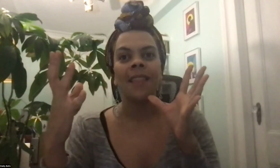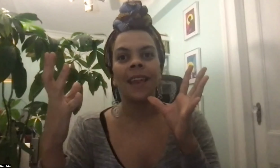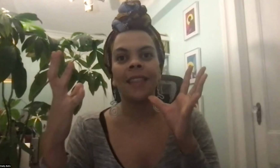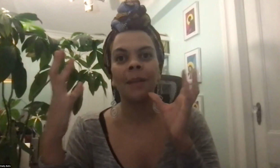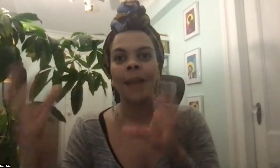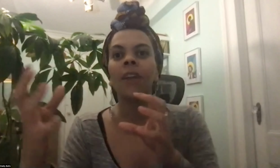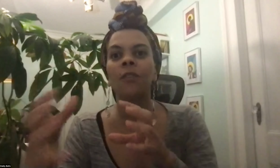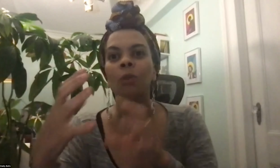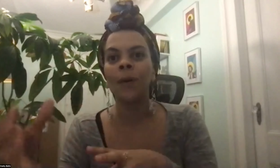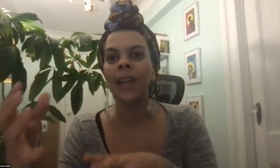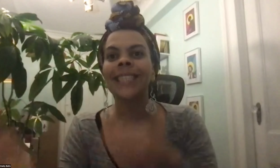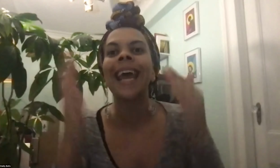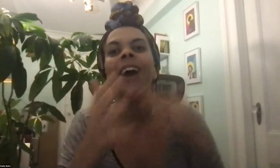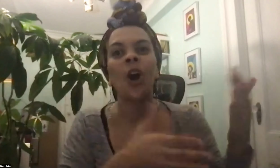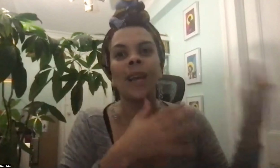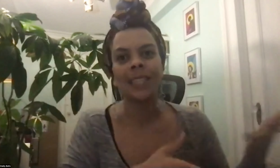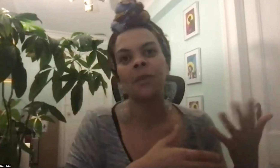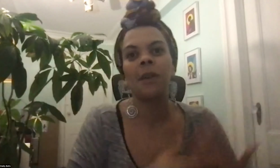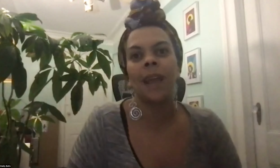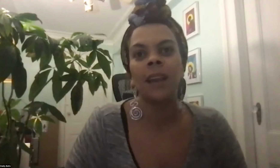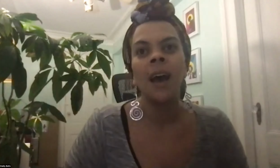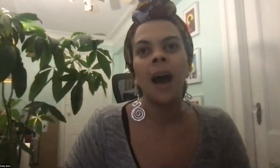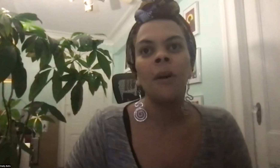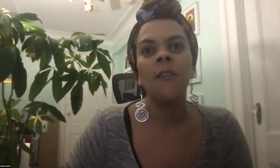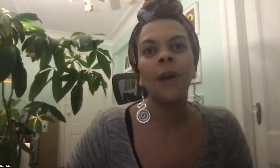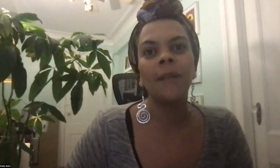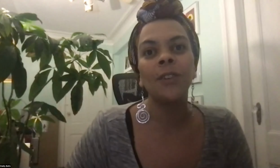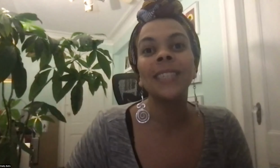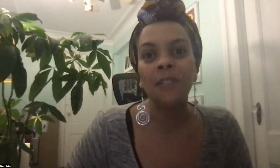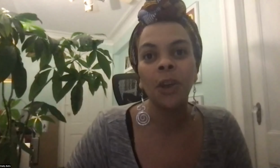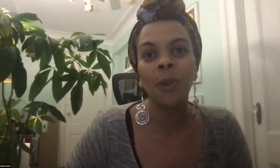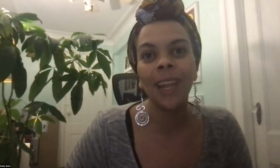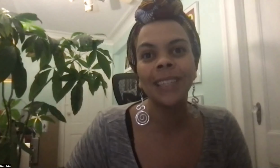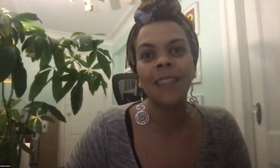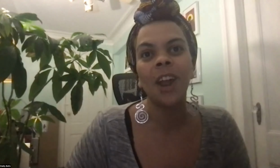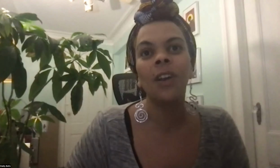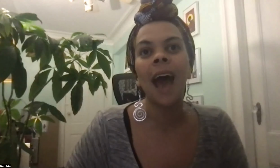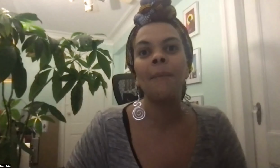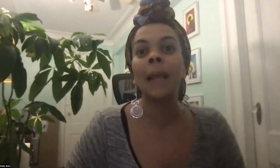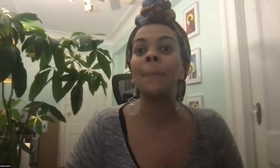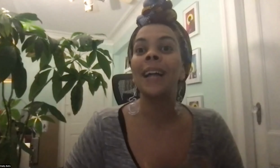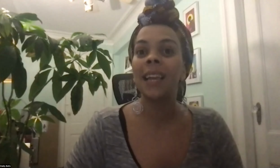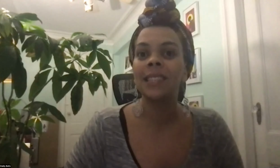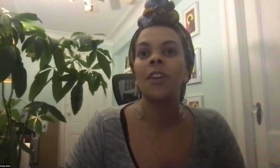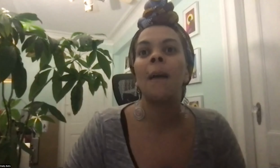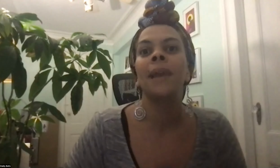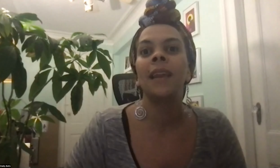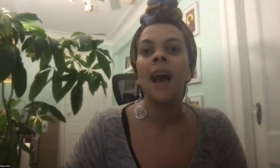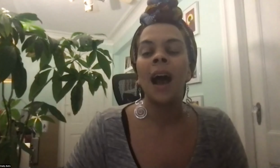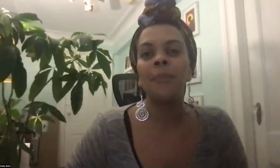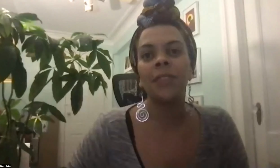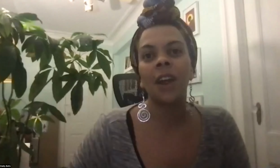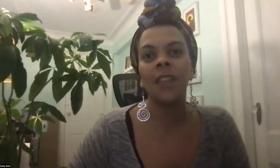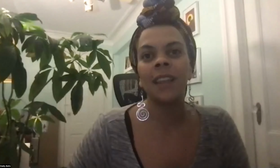that the demand for more police cannot coexist with the demand for safer communities that are not being policed, that are not